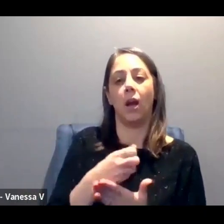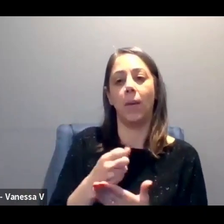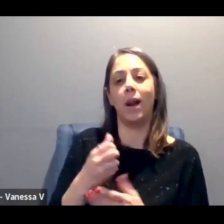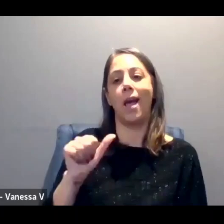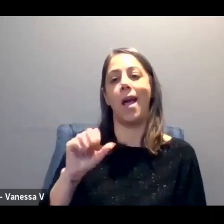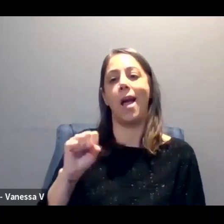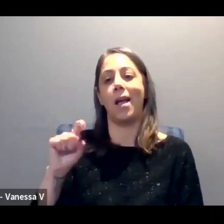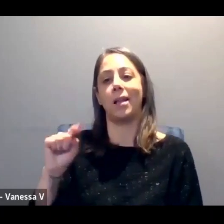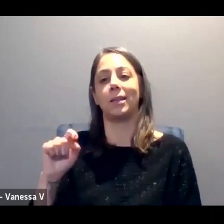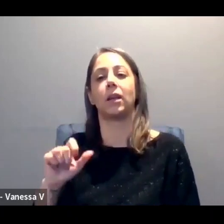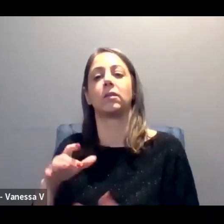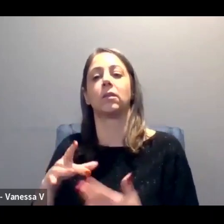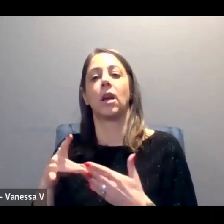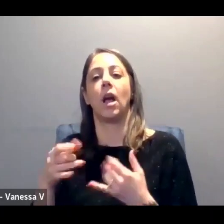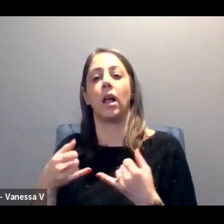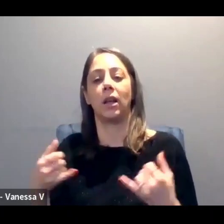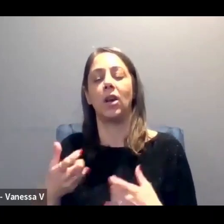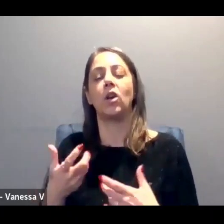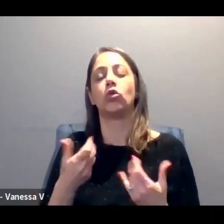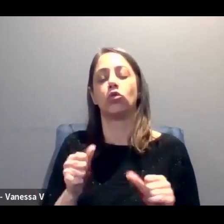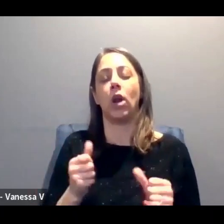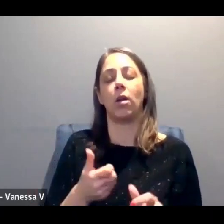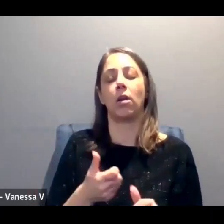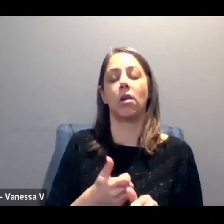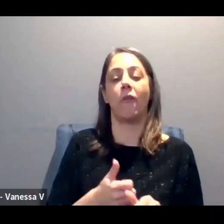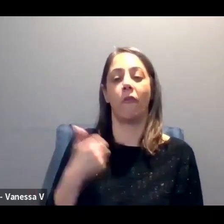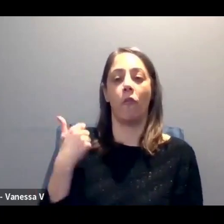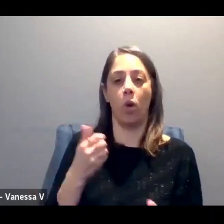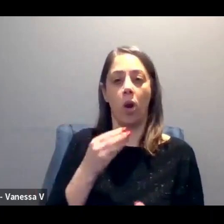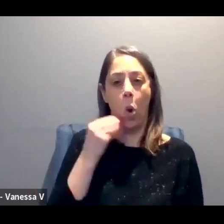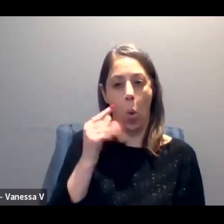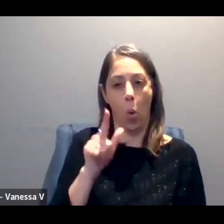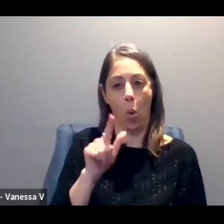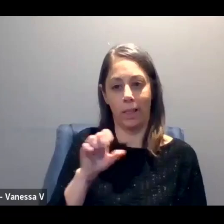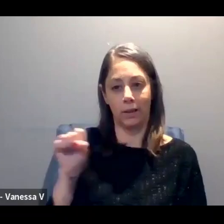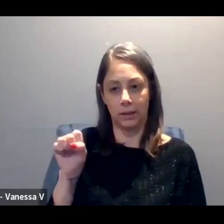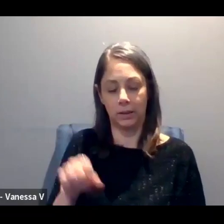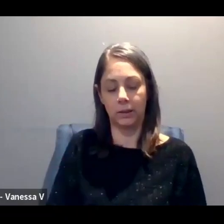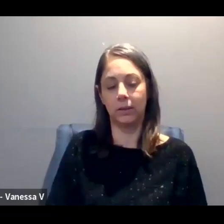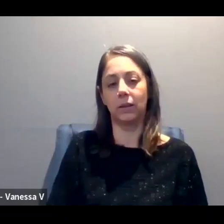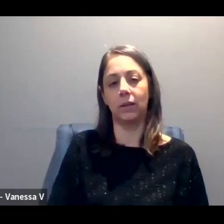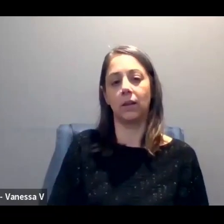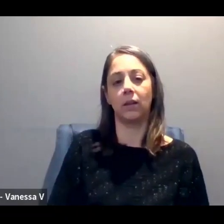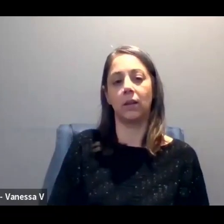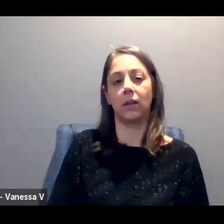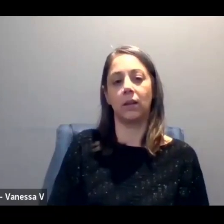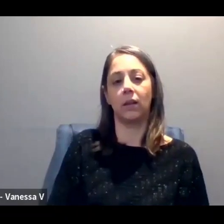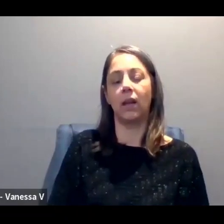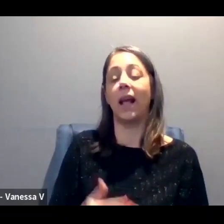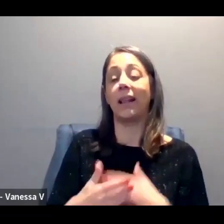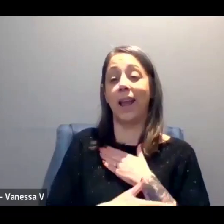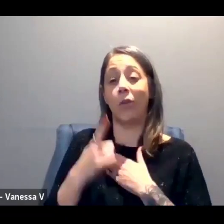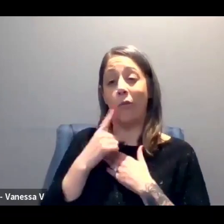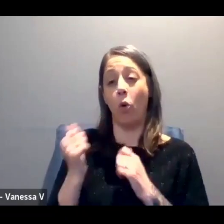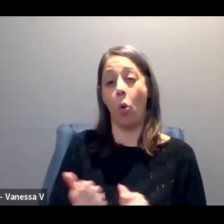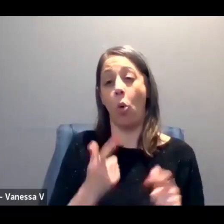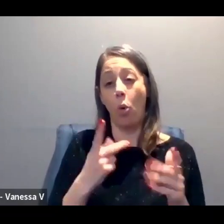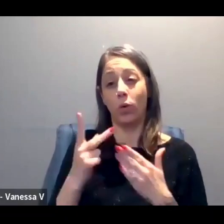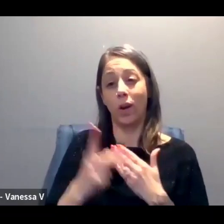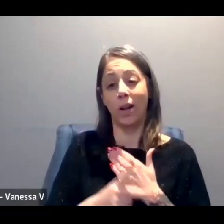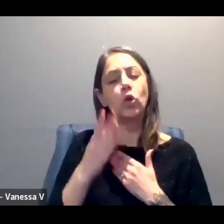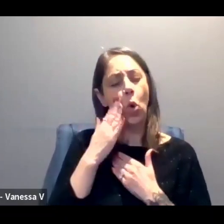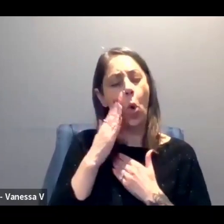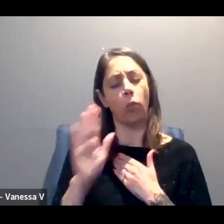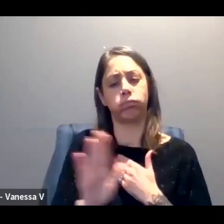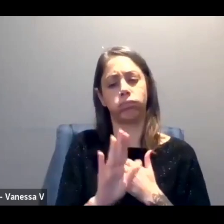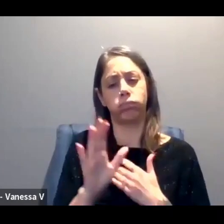this is again trying to prevent the homelessness piece. So the criteria will be different, and the counties for all of these programs know what the criteria